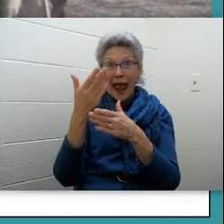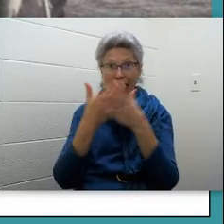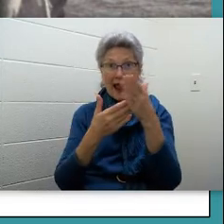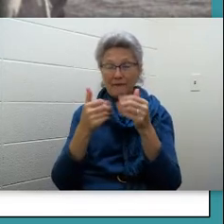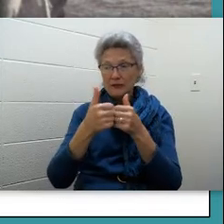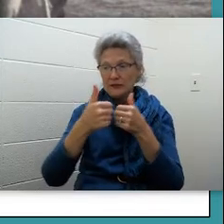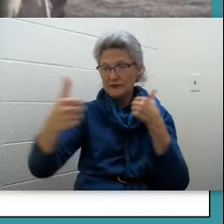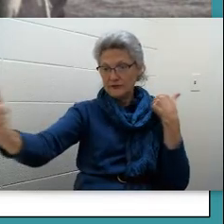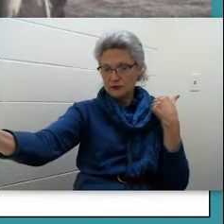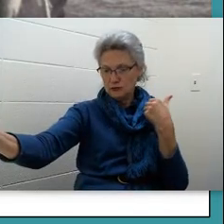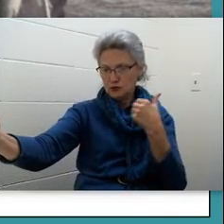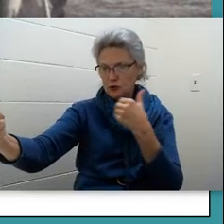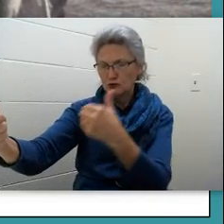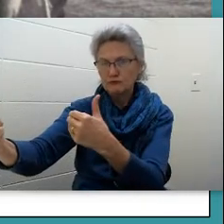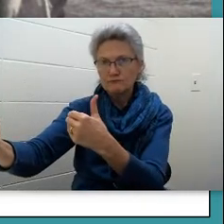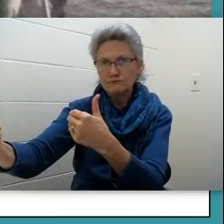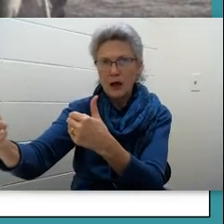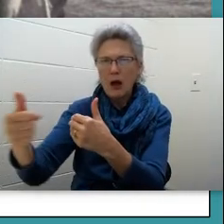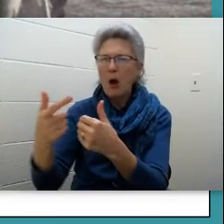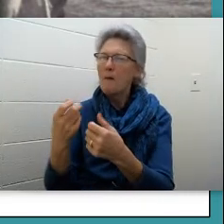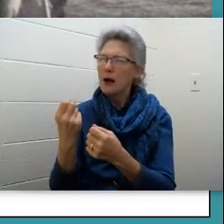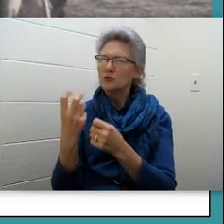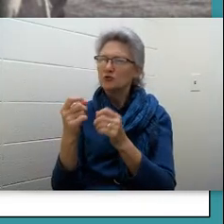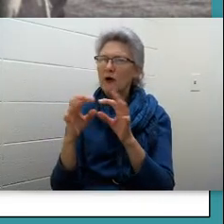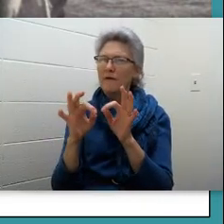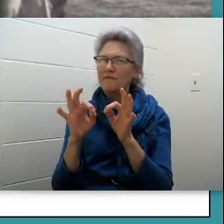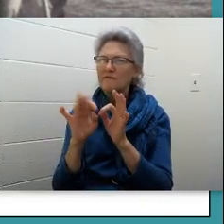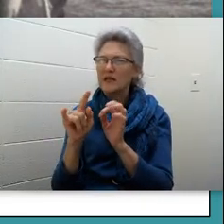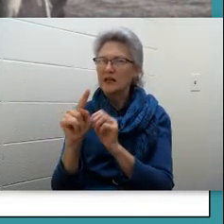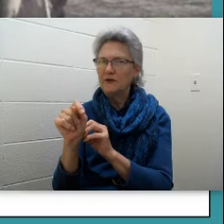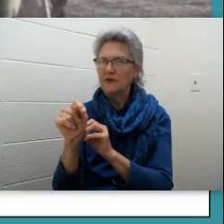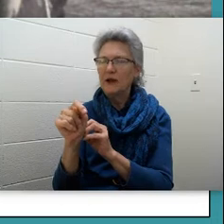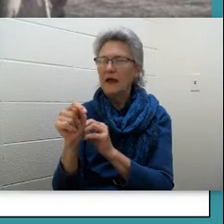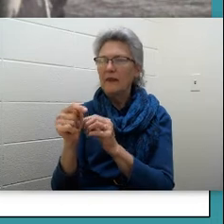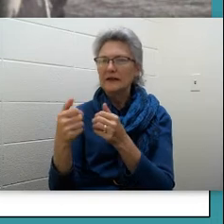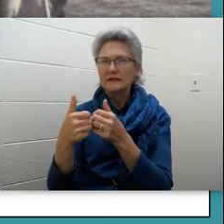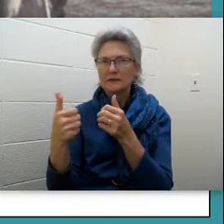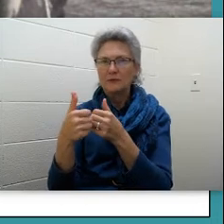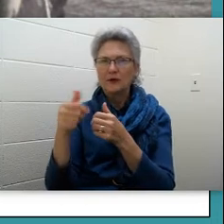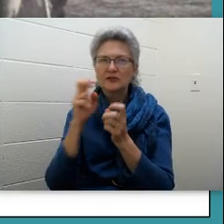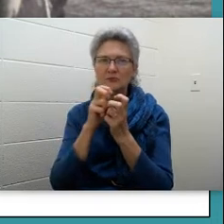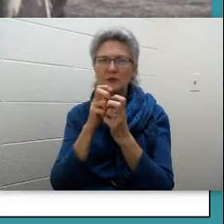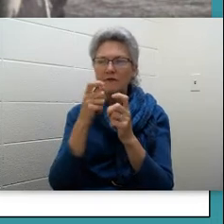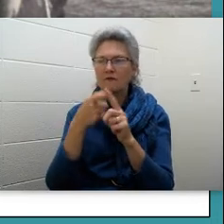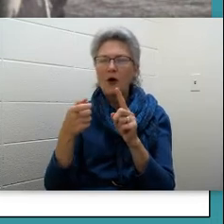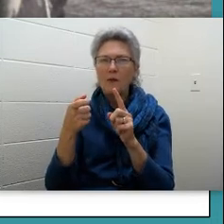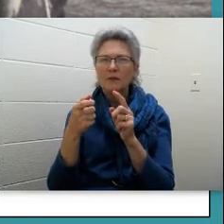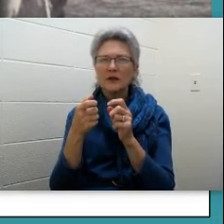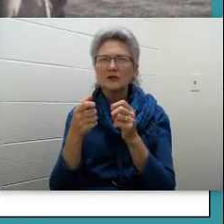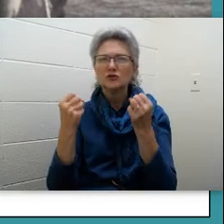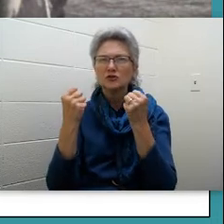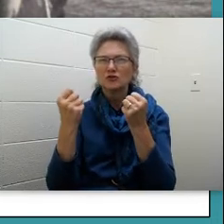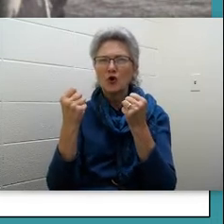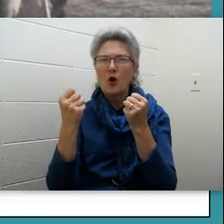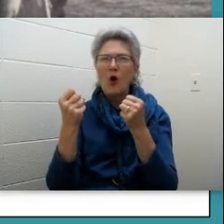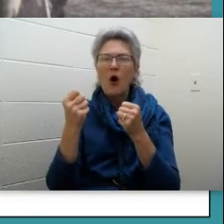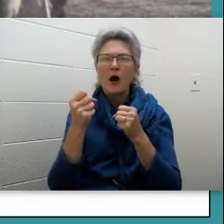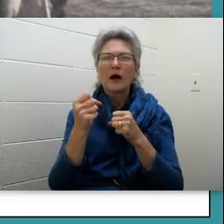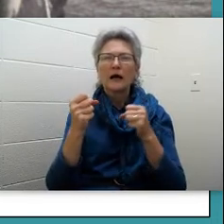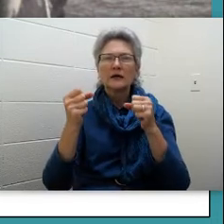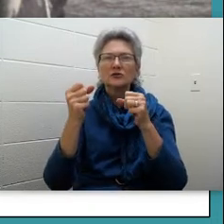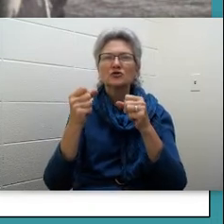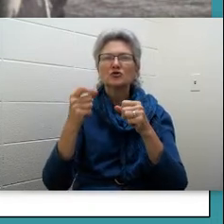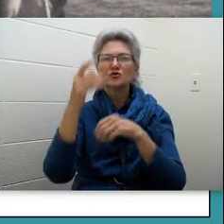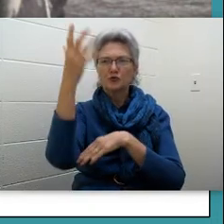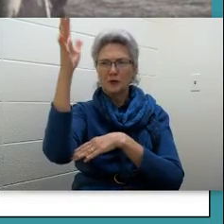about 12 feet, that separated the chipmunk from a dense Norway spruce, when I chanced to become a